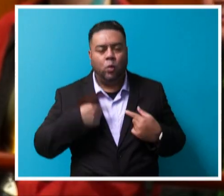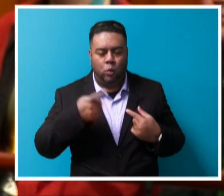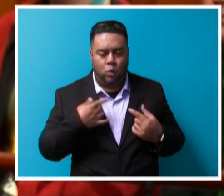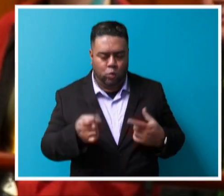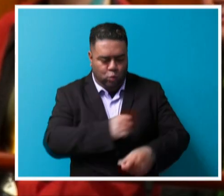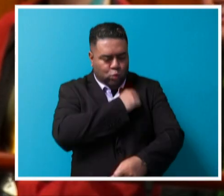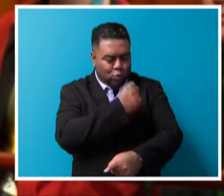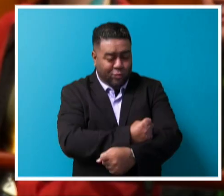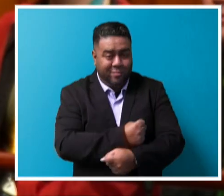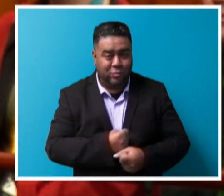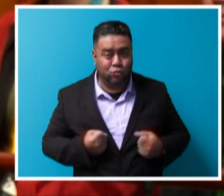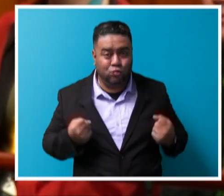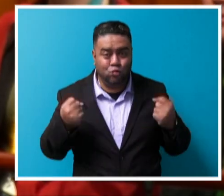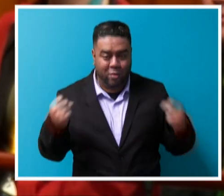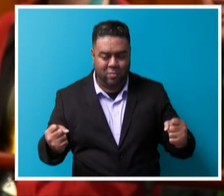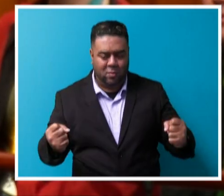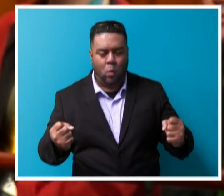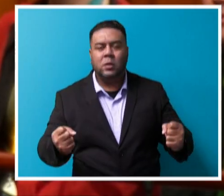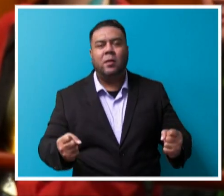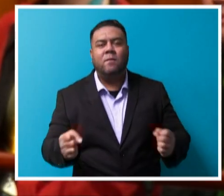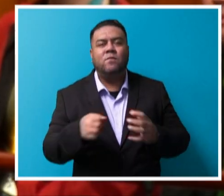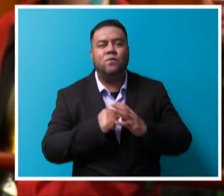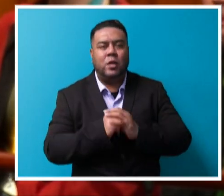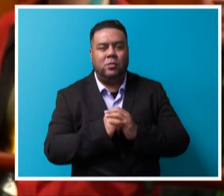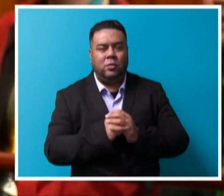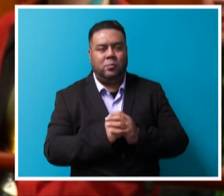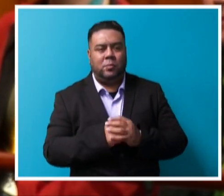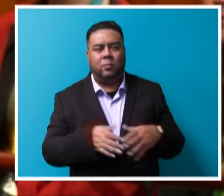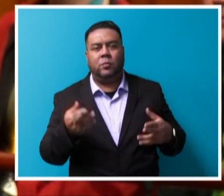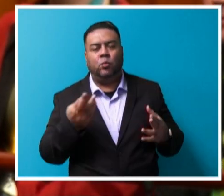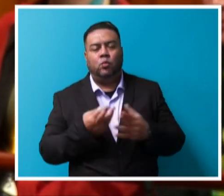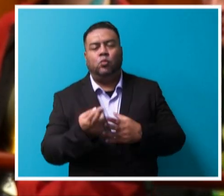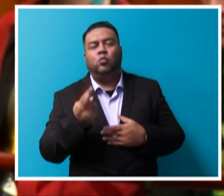all nations, we must remain true to our values